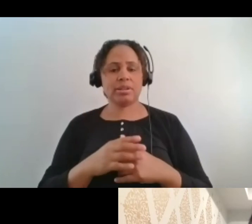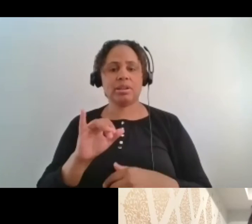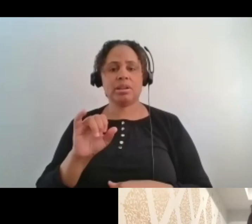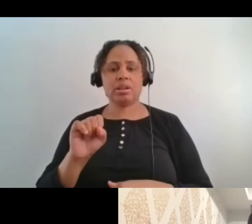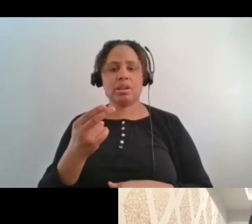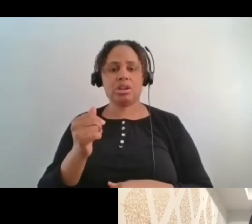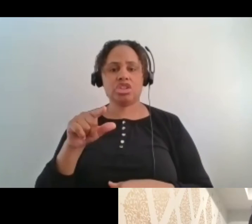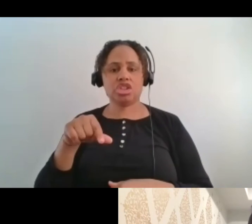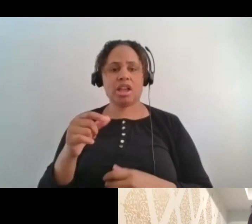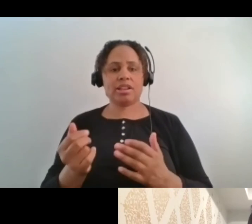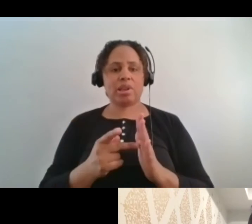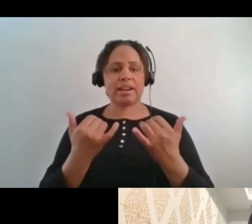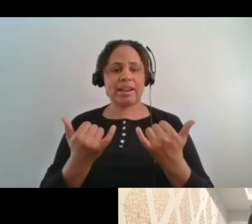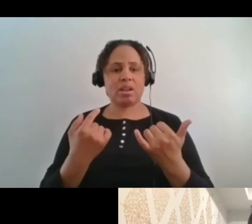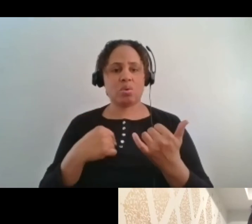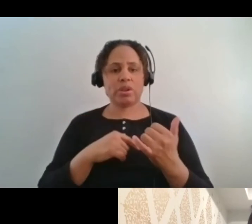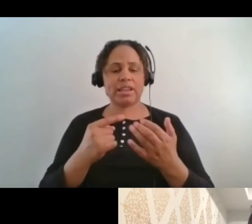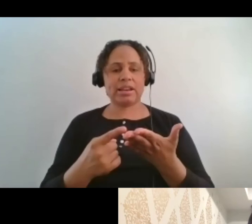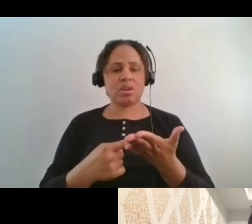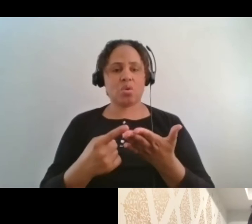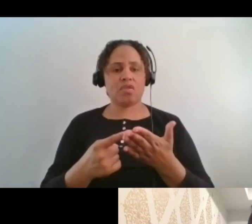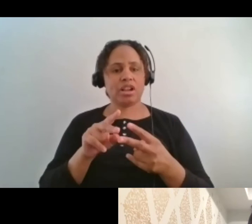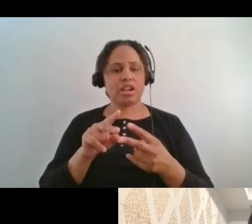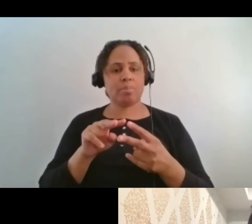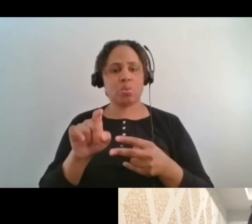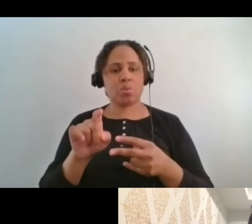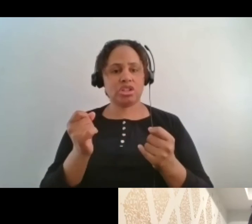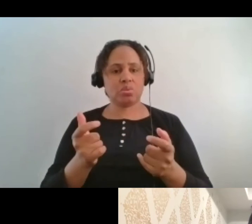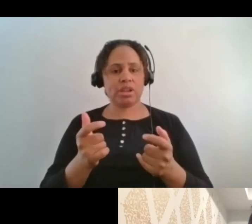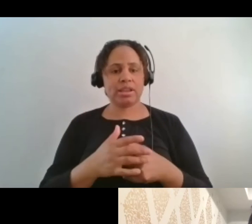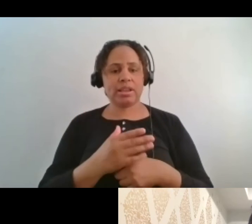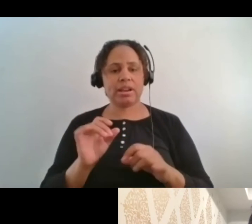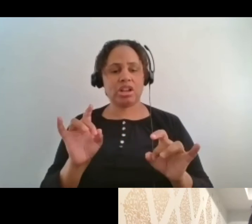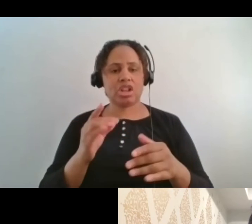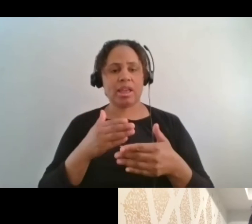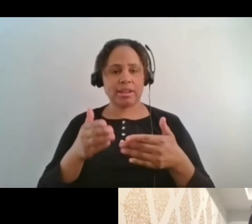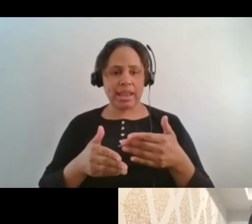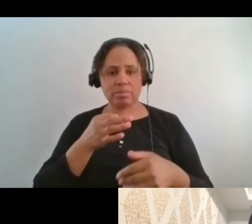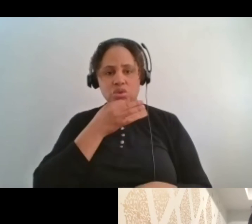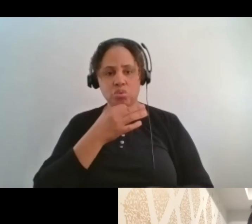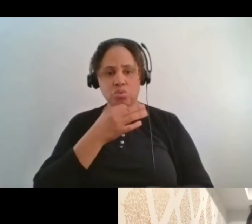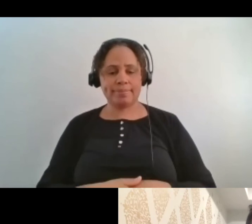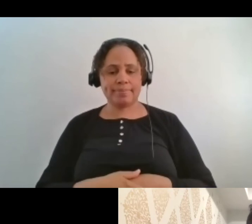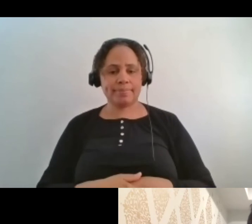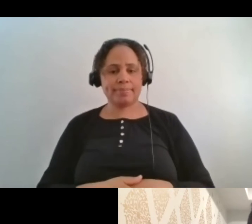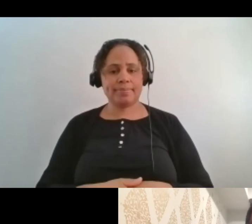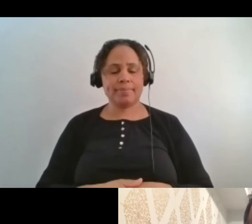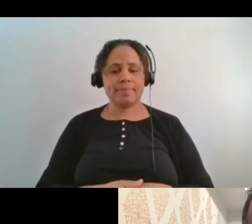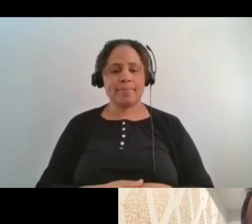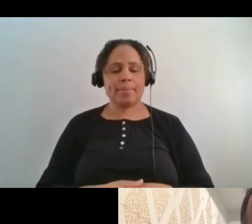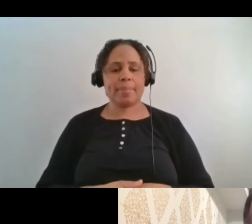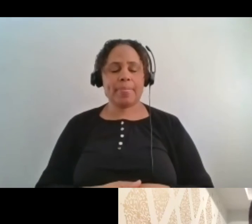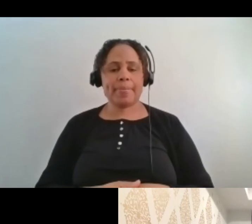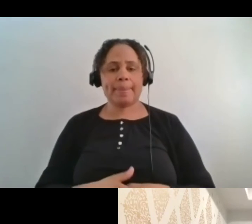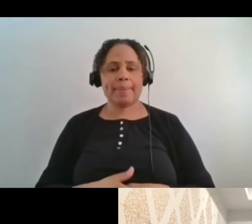can go over a couple questions real quick, and inshallah we'll close out pretty soon after. Thank you,